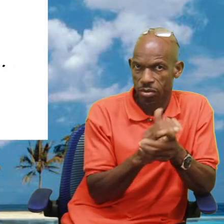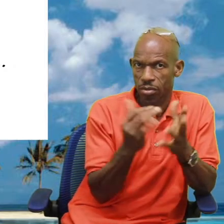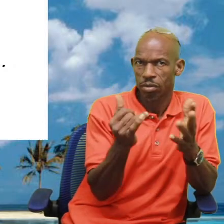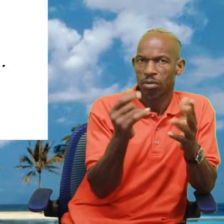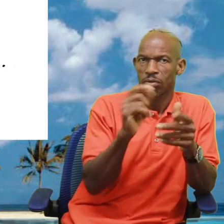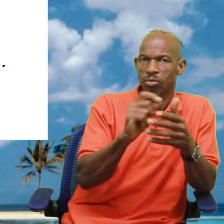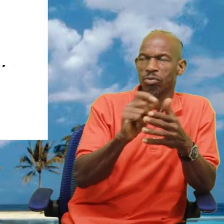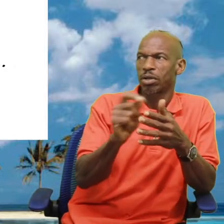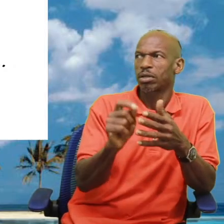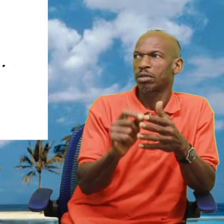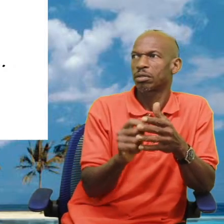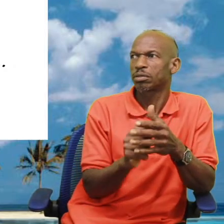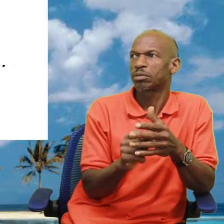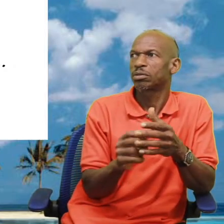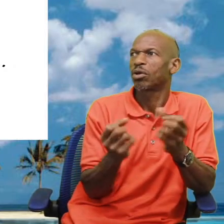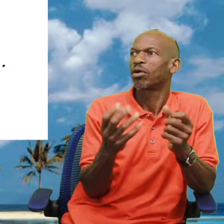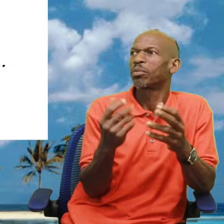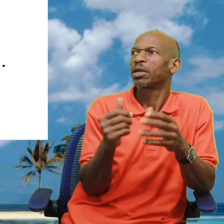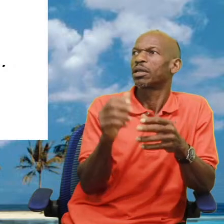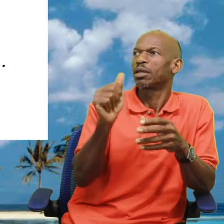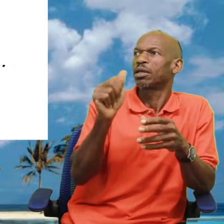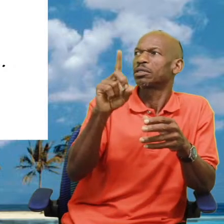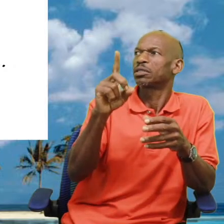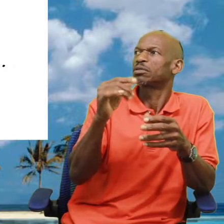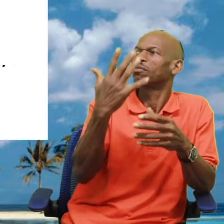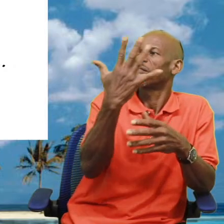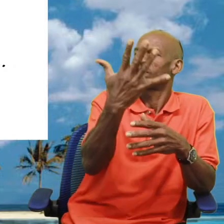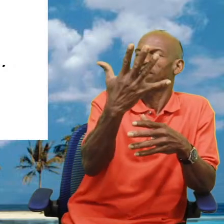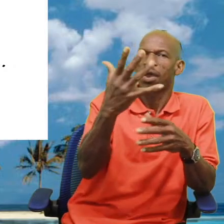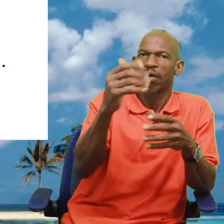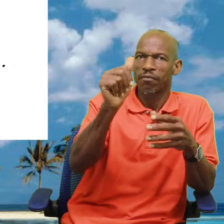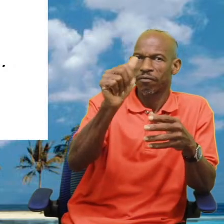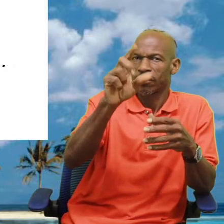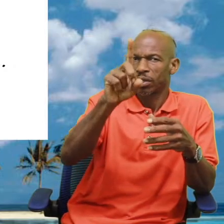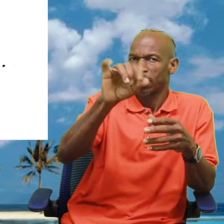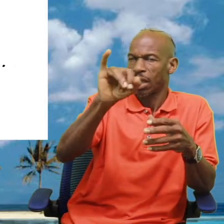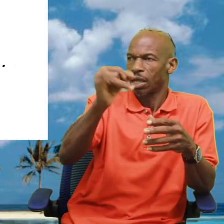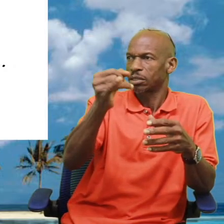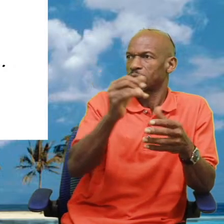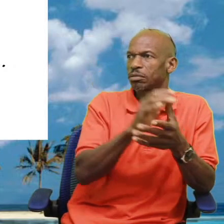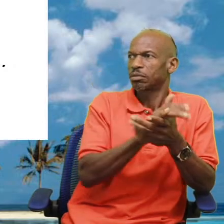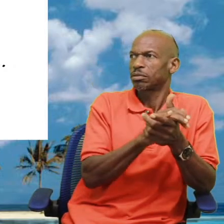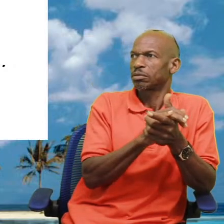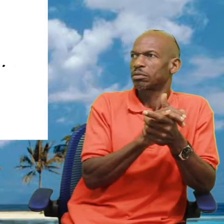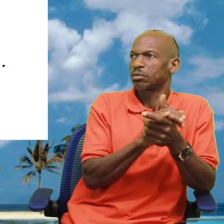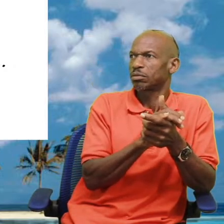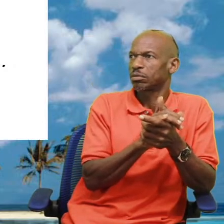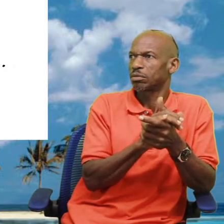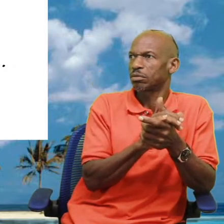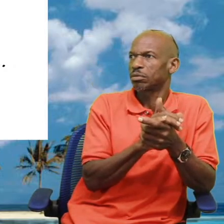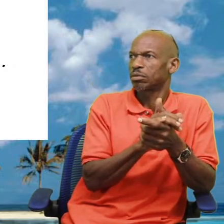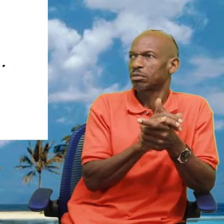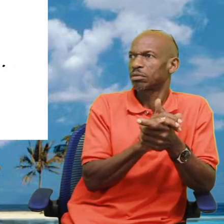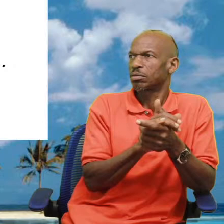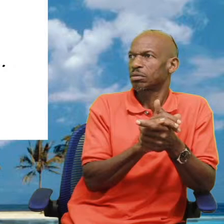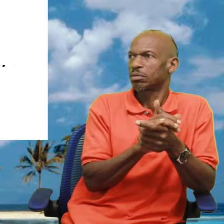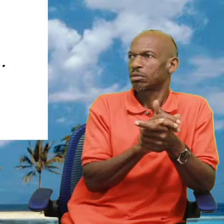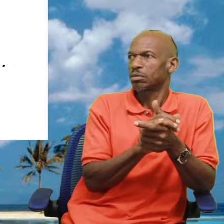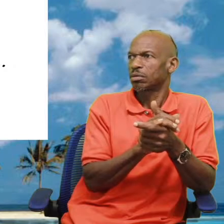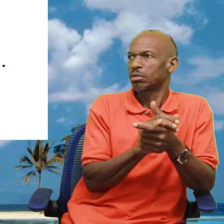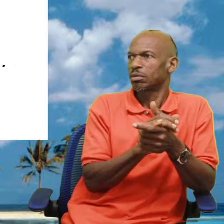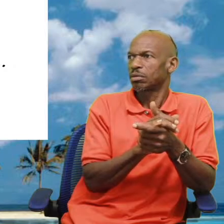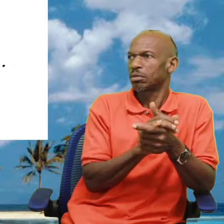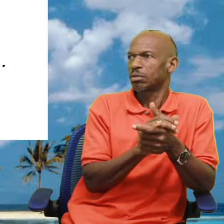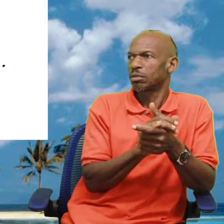how many adjectives? I have my adjectives here. I have white. I